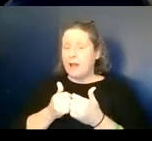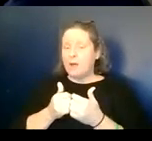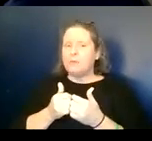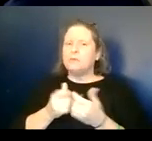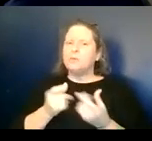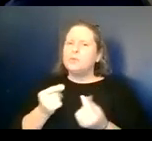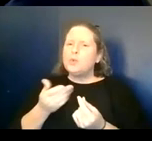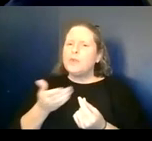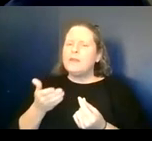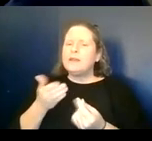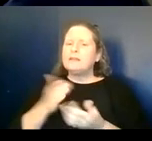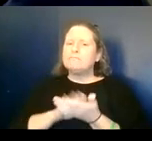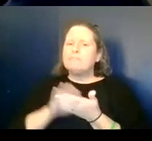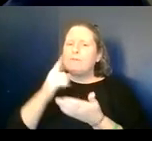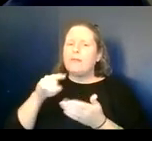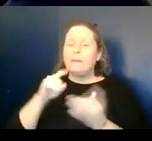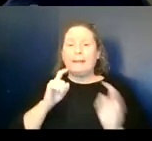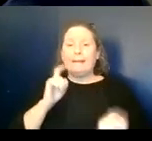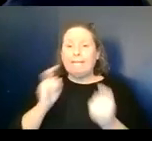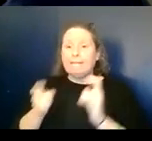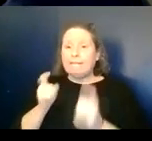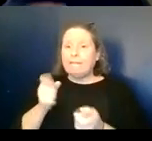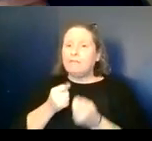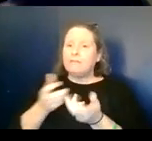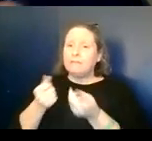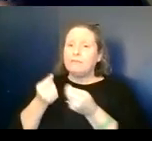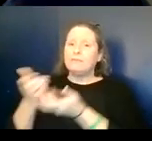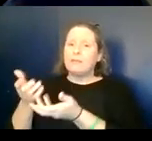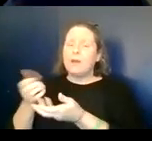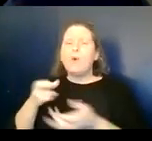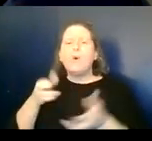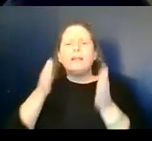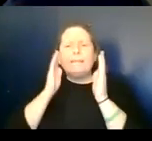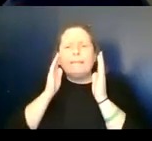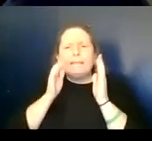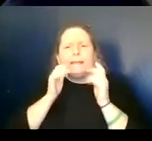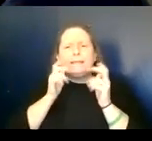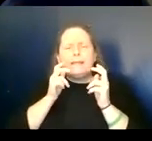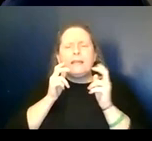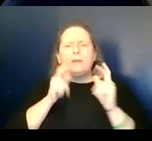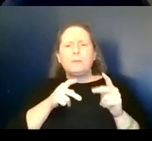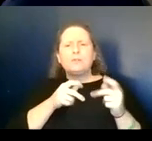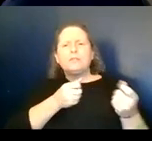acts like giving or listening or helping them out.